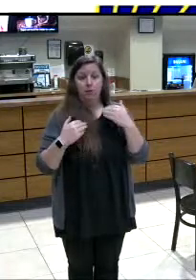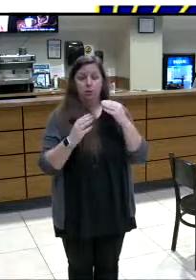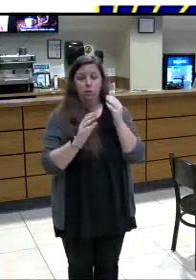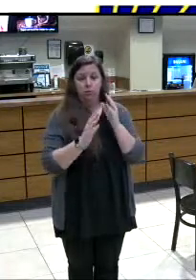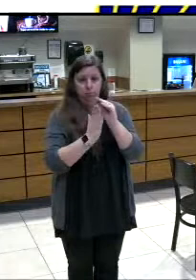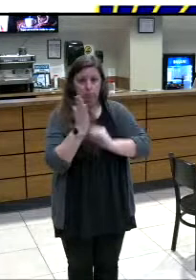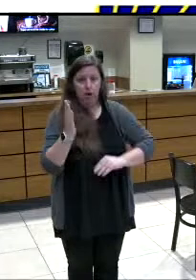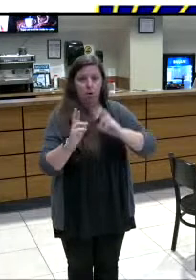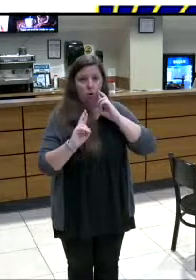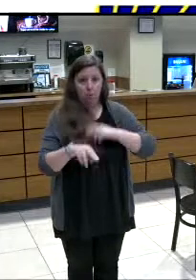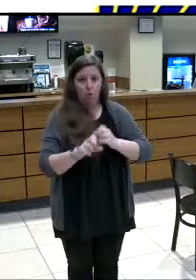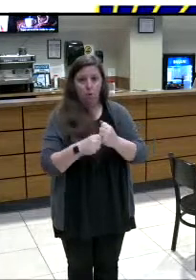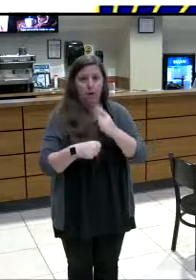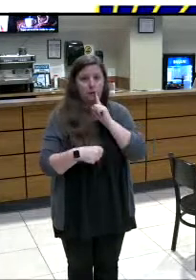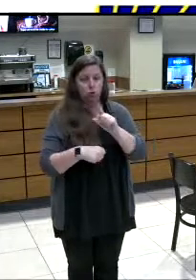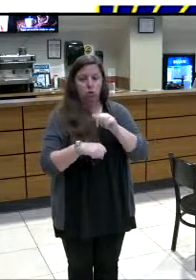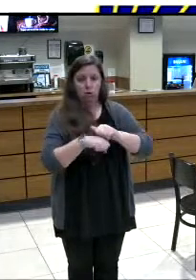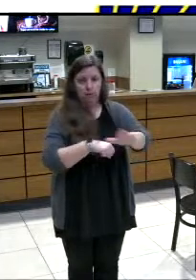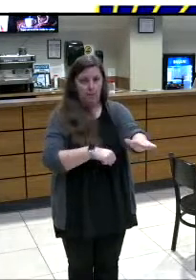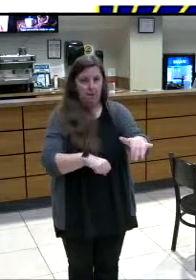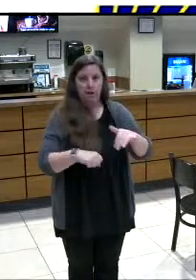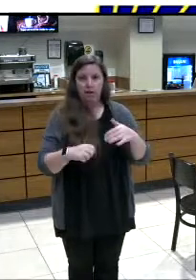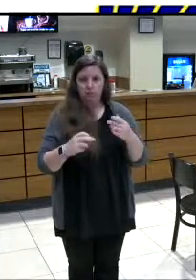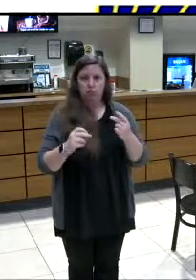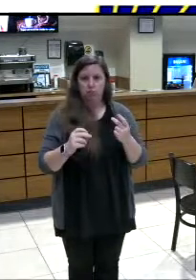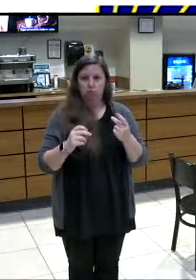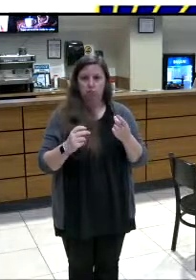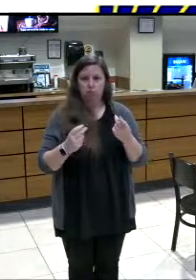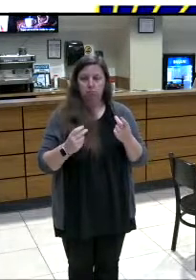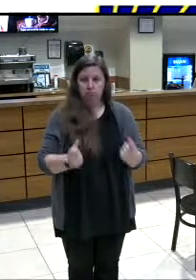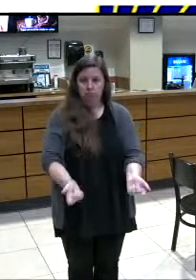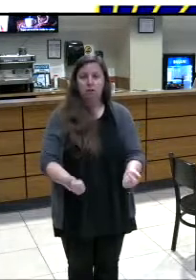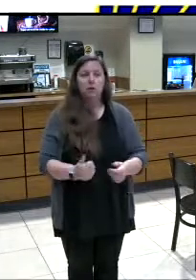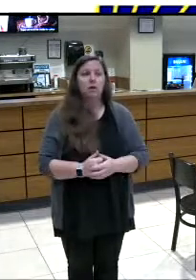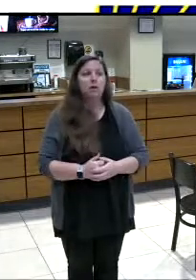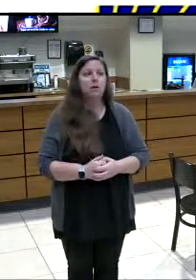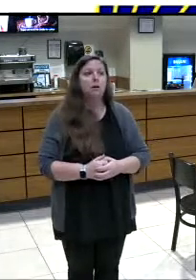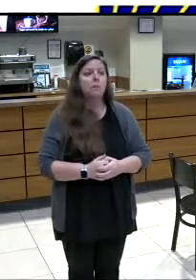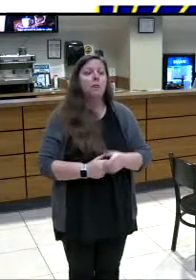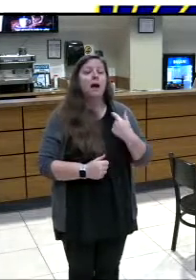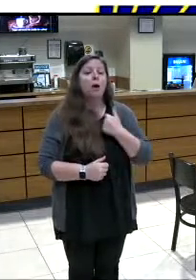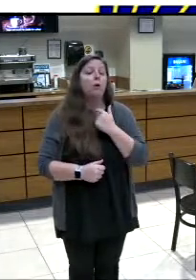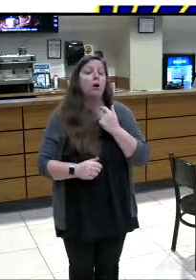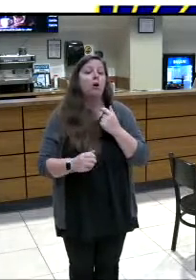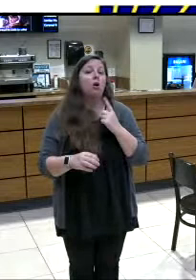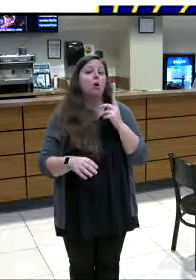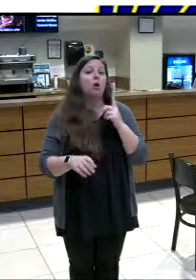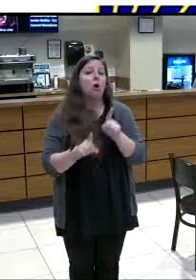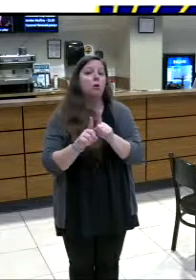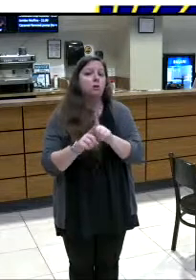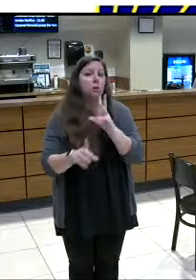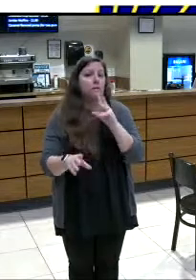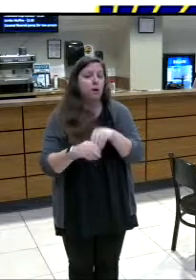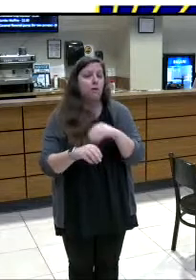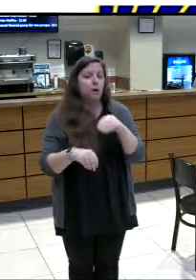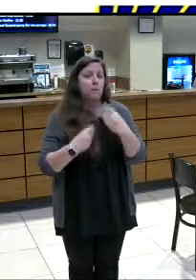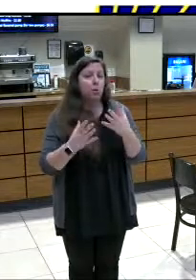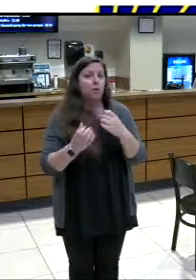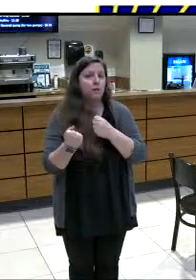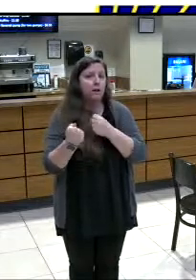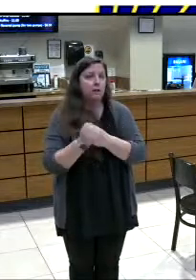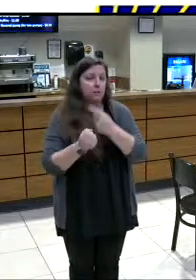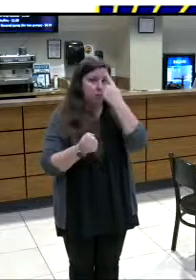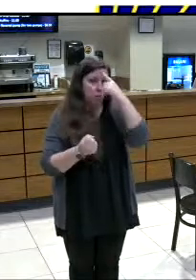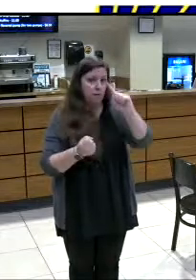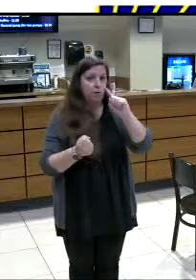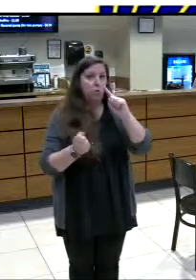any less important, we are also very much involved in providing the supports for our students who are identified under